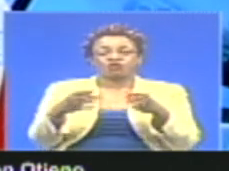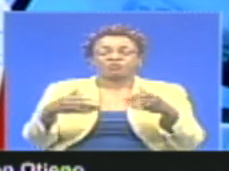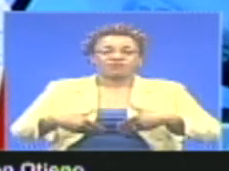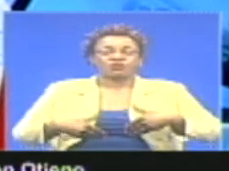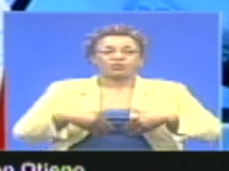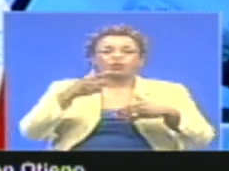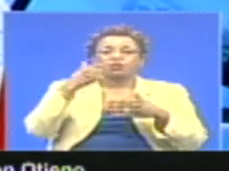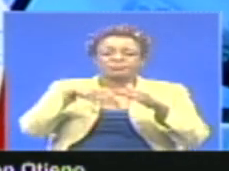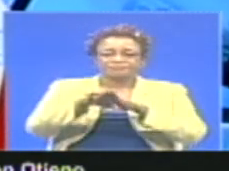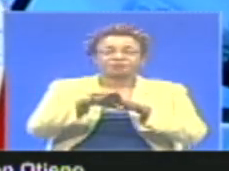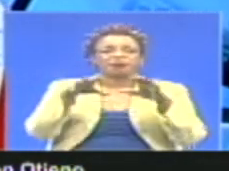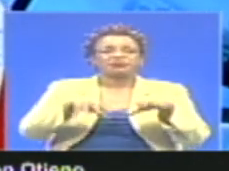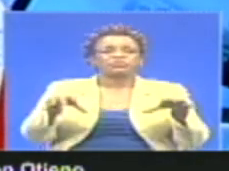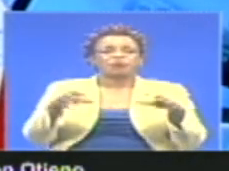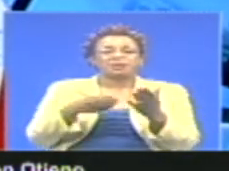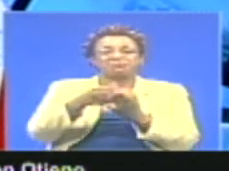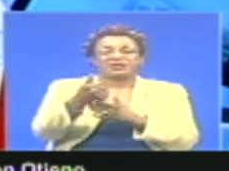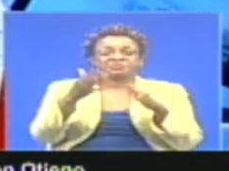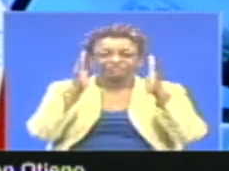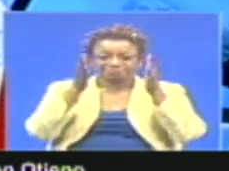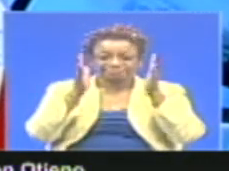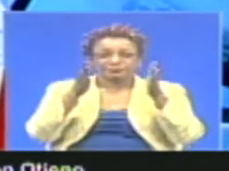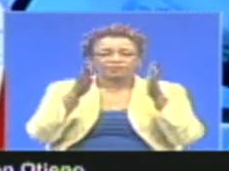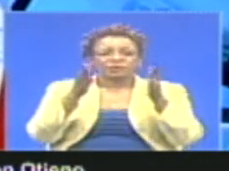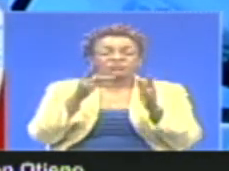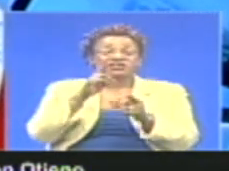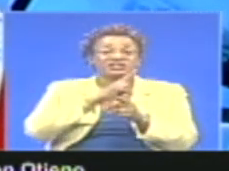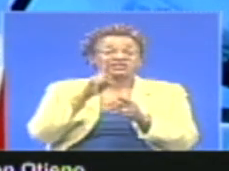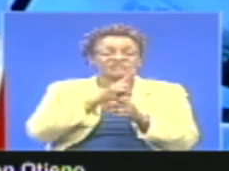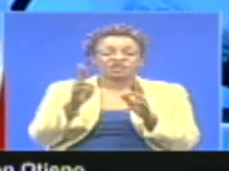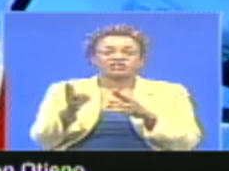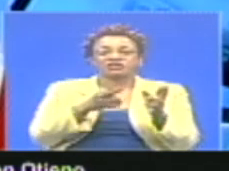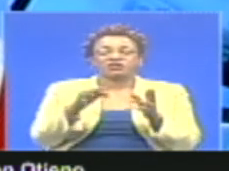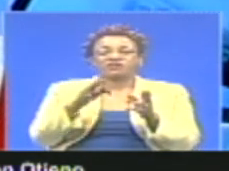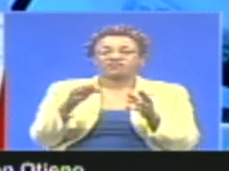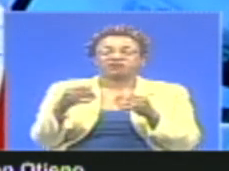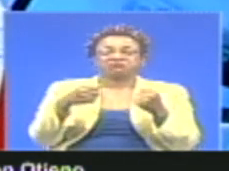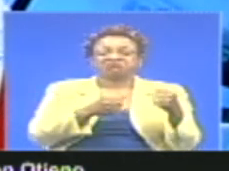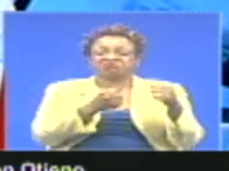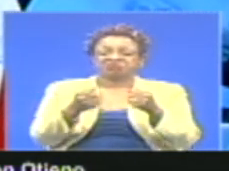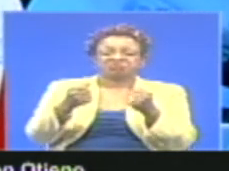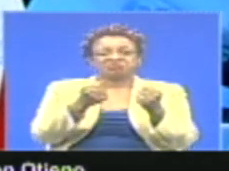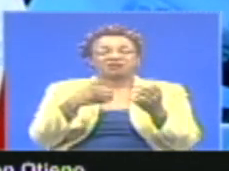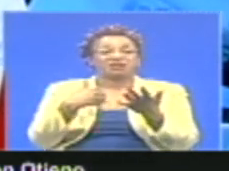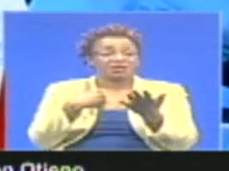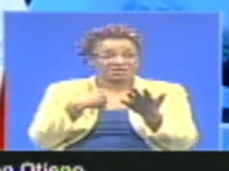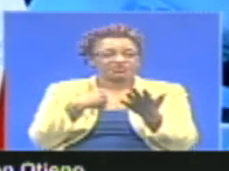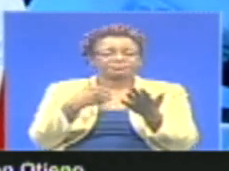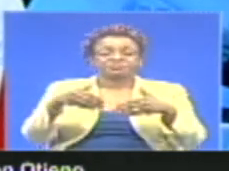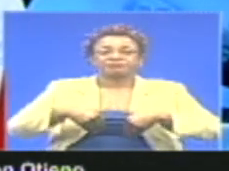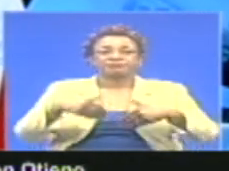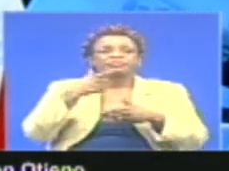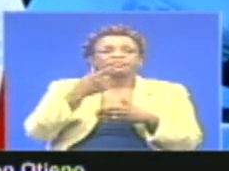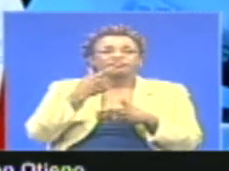bored the matatus and paid little attention to the risky nature of the reckless driving they were engaging in. The youth said they were